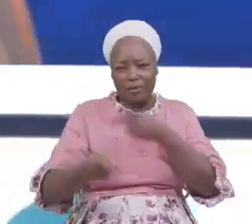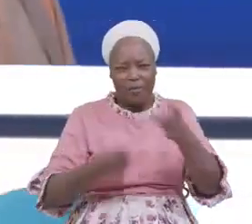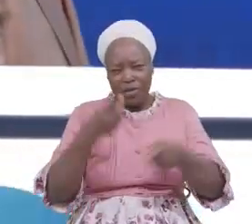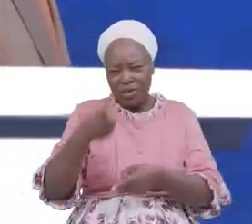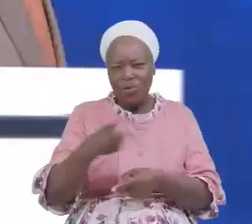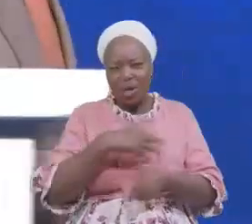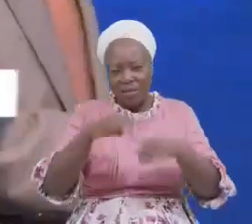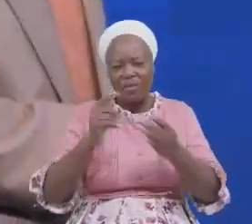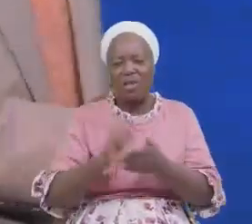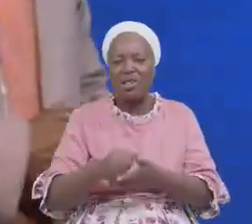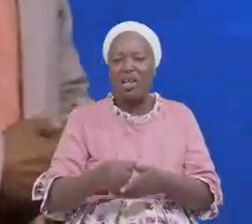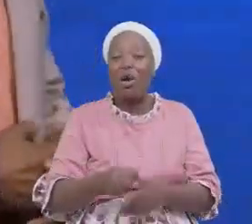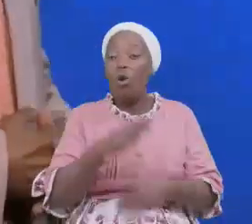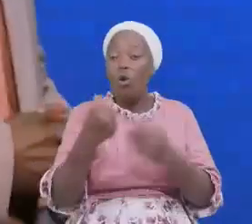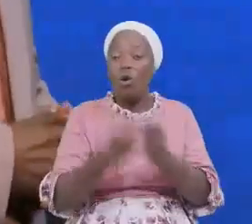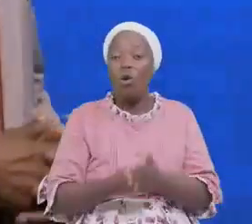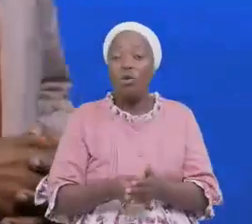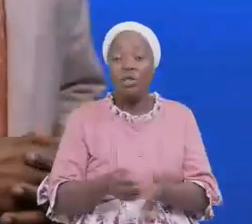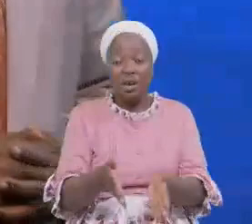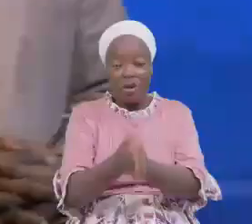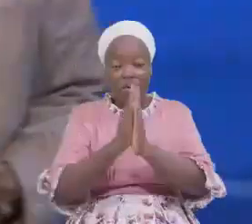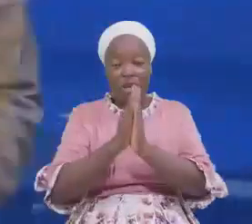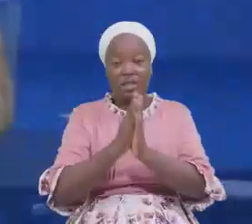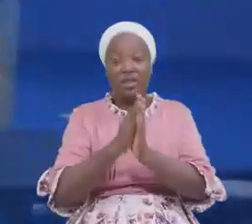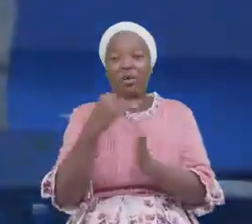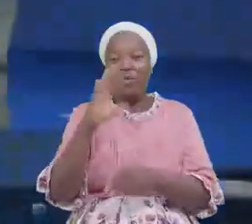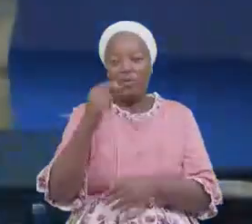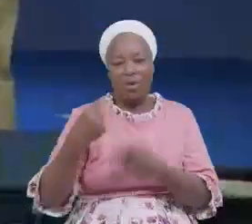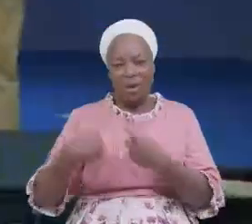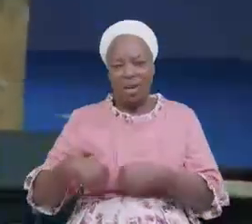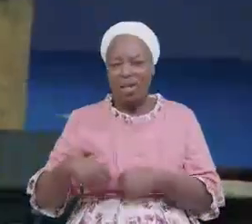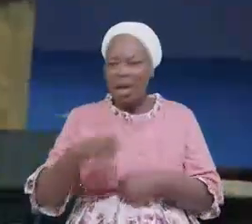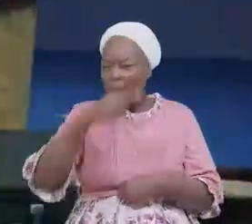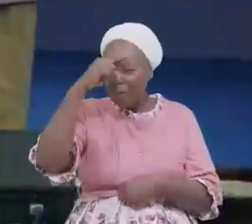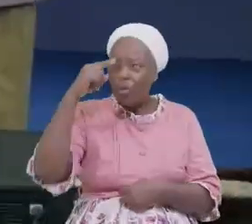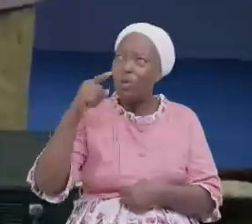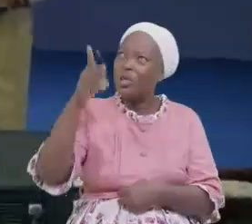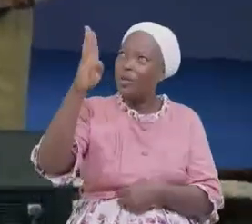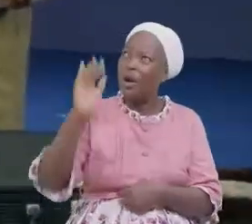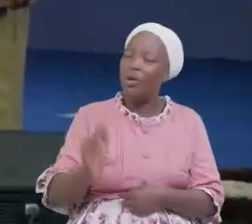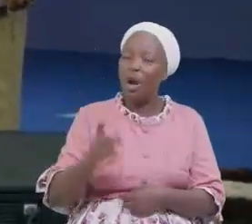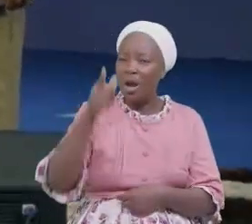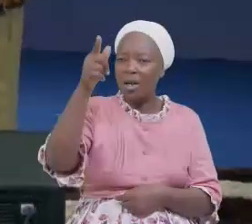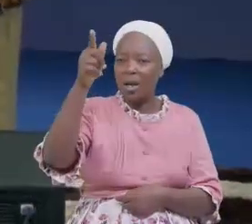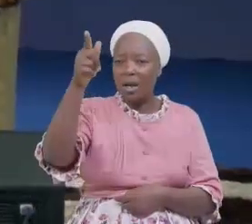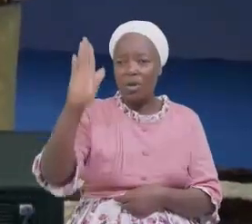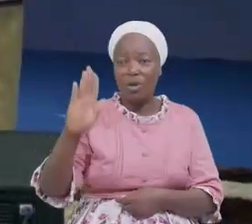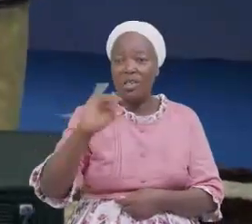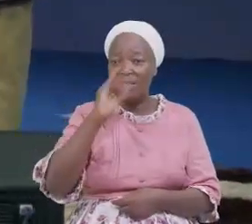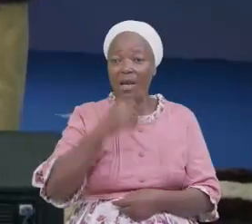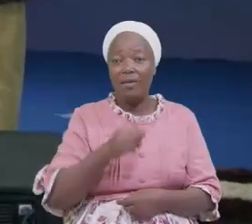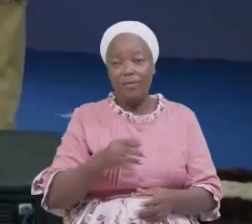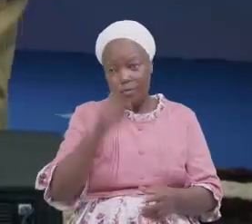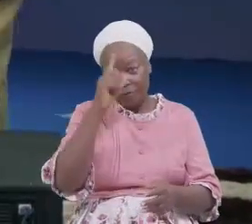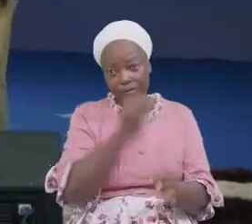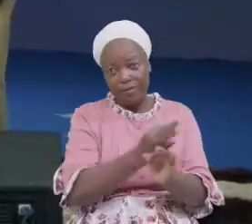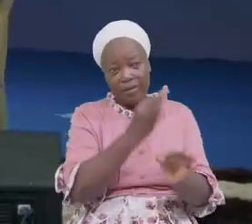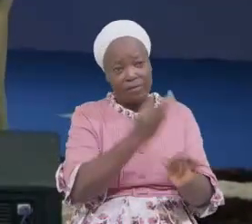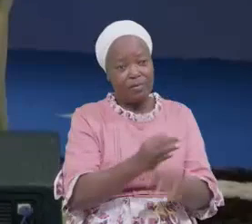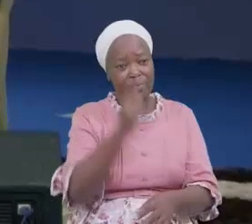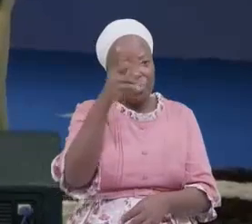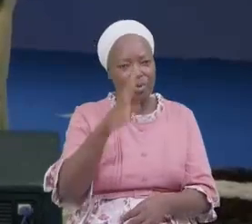And of course, a faithful God visited Sarah. And the